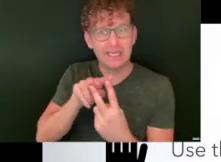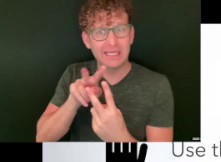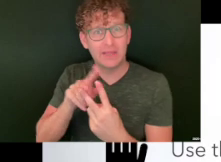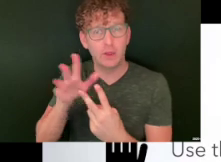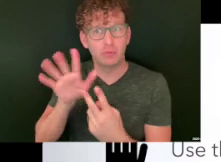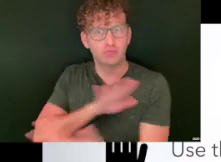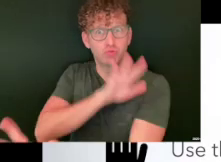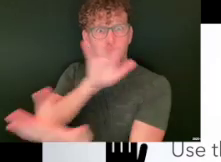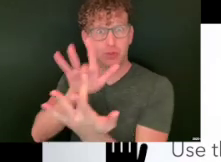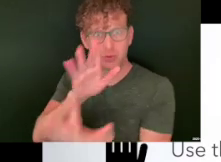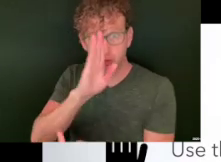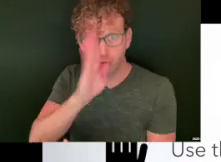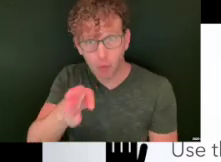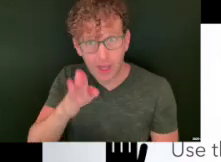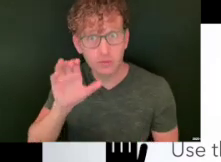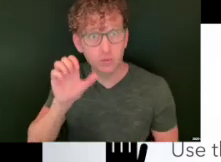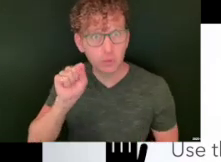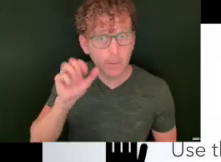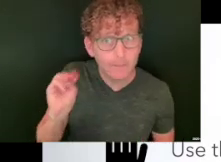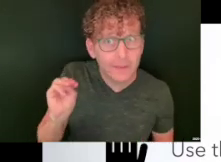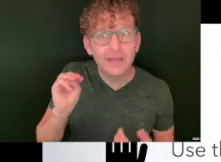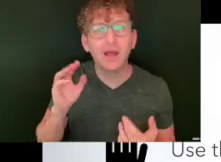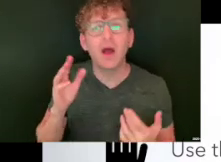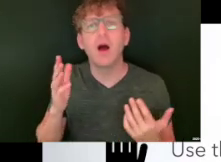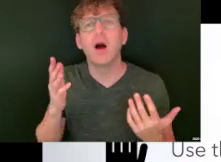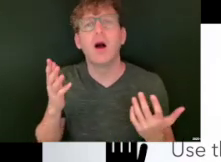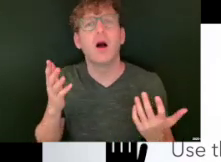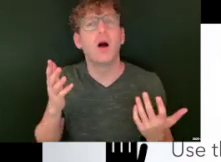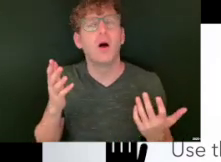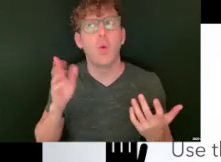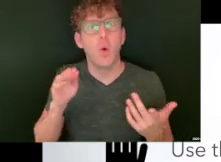that way. Okay, thanks.